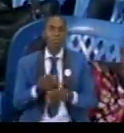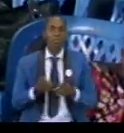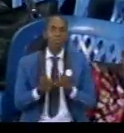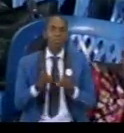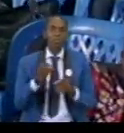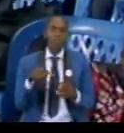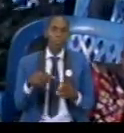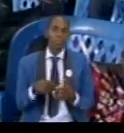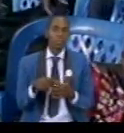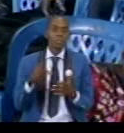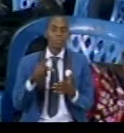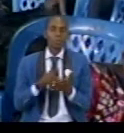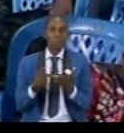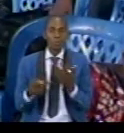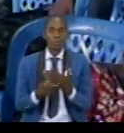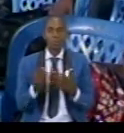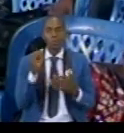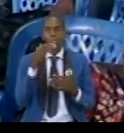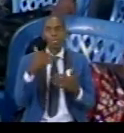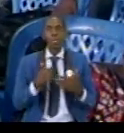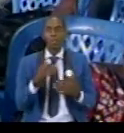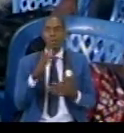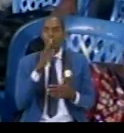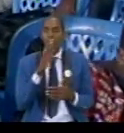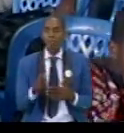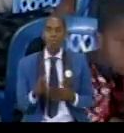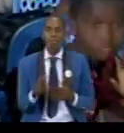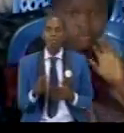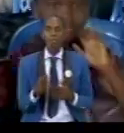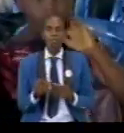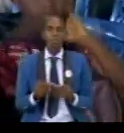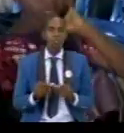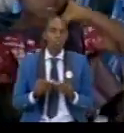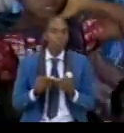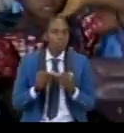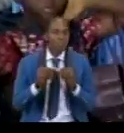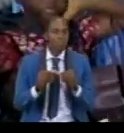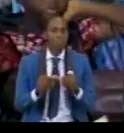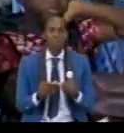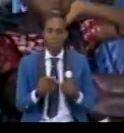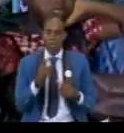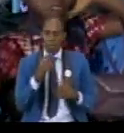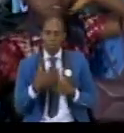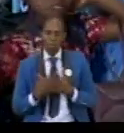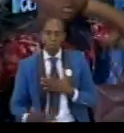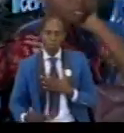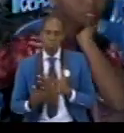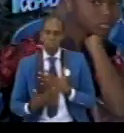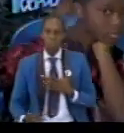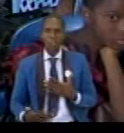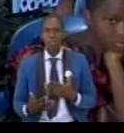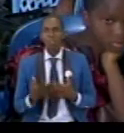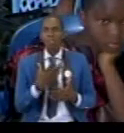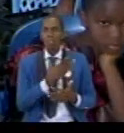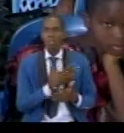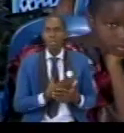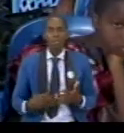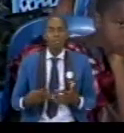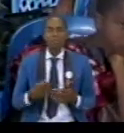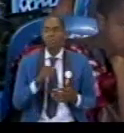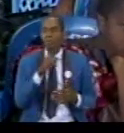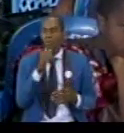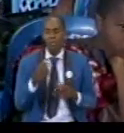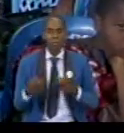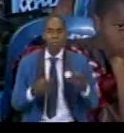She's been having inconsistent monthly menstruation and uncontrollable flow anytime